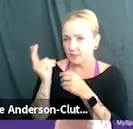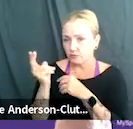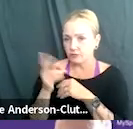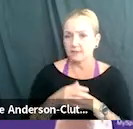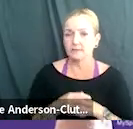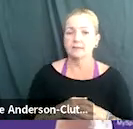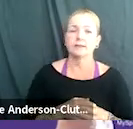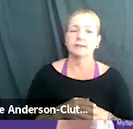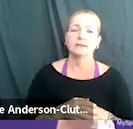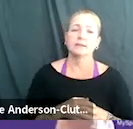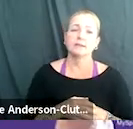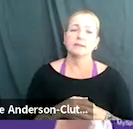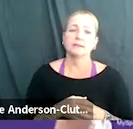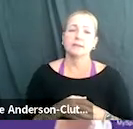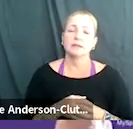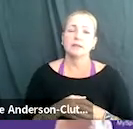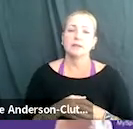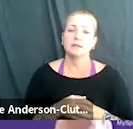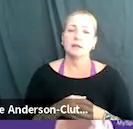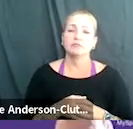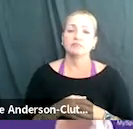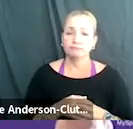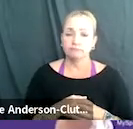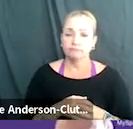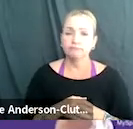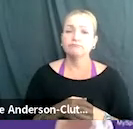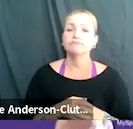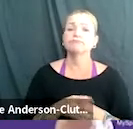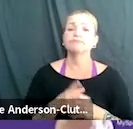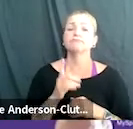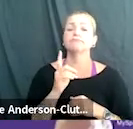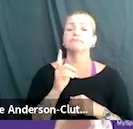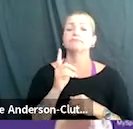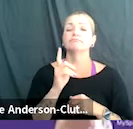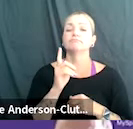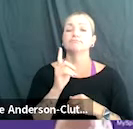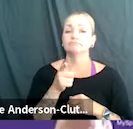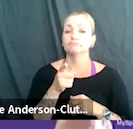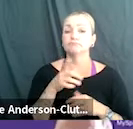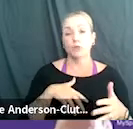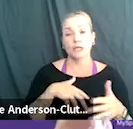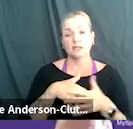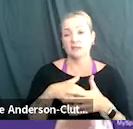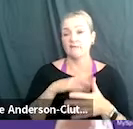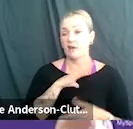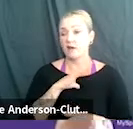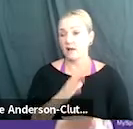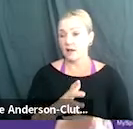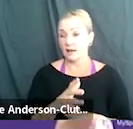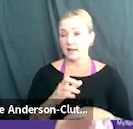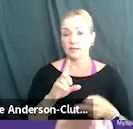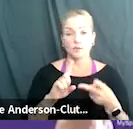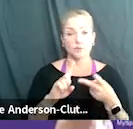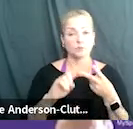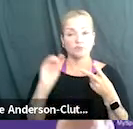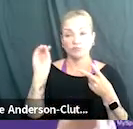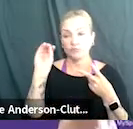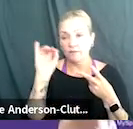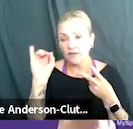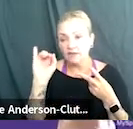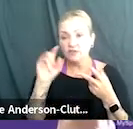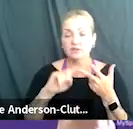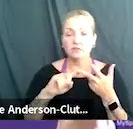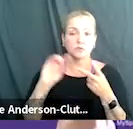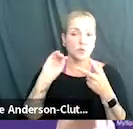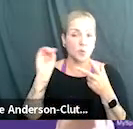His social history was pretty unremarkable. His pregnancy, his mother said, was fine, that there were no infections. She didn't use any